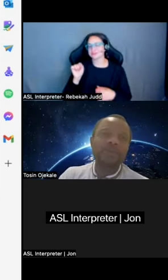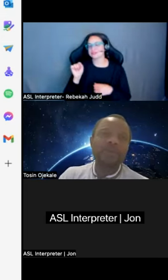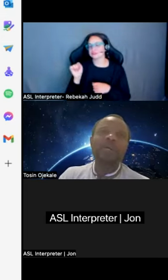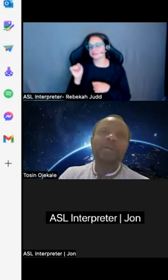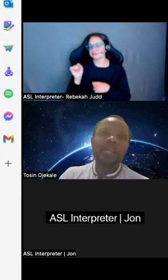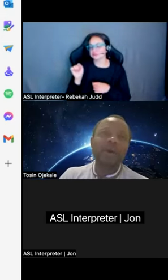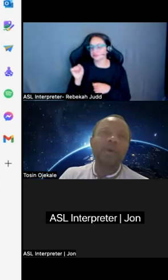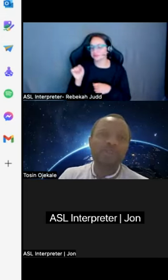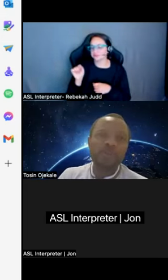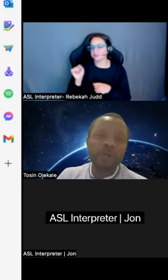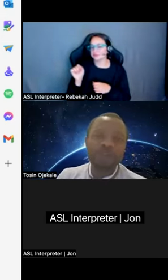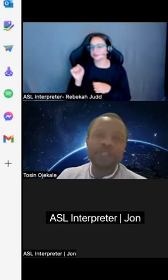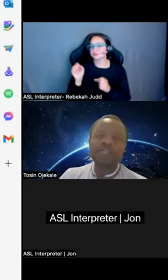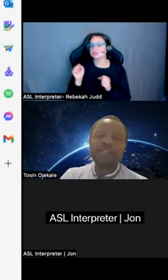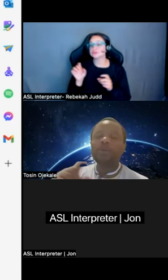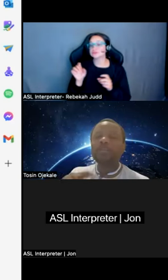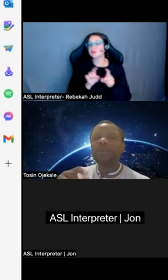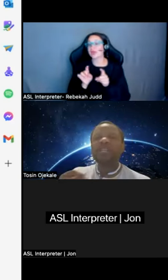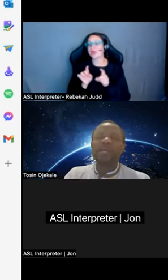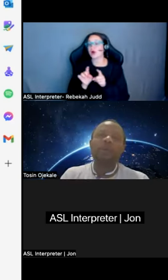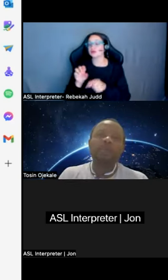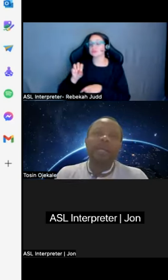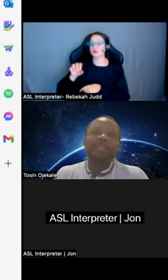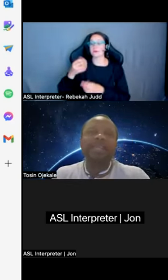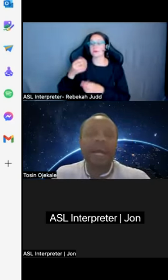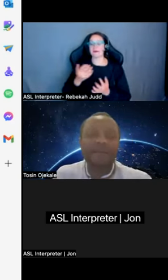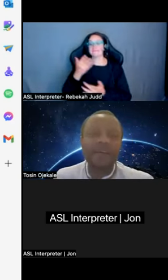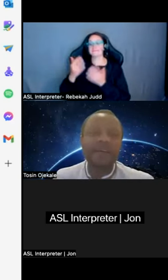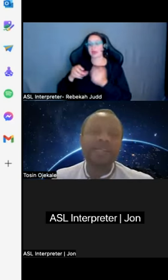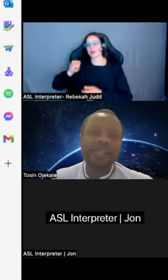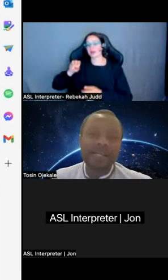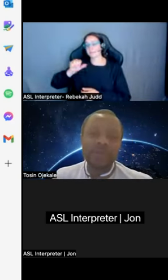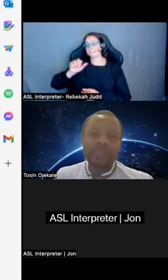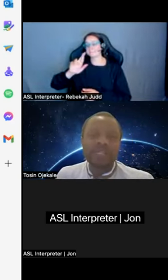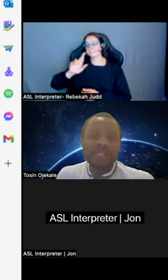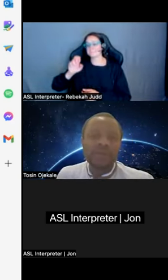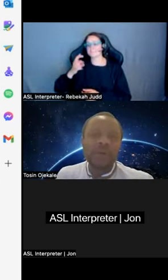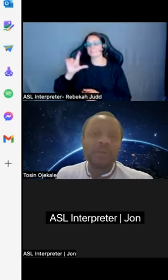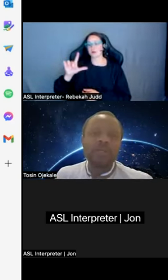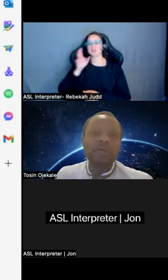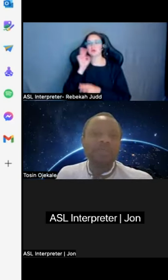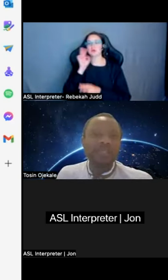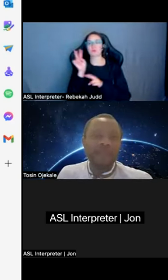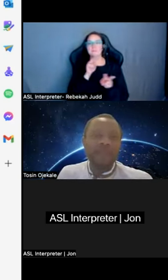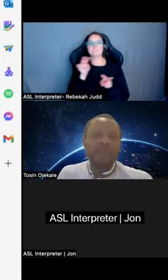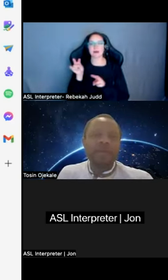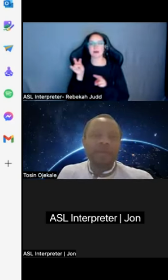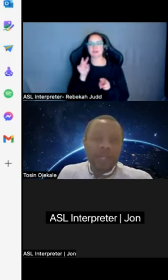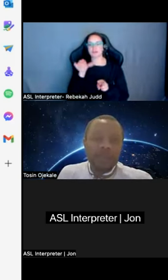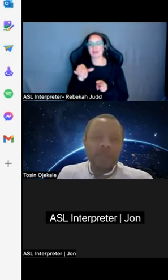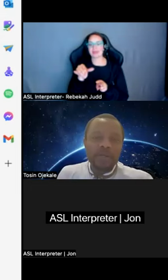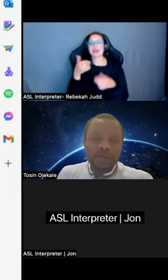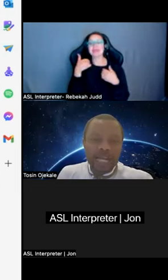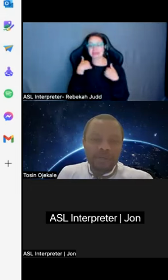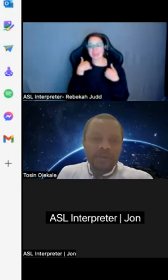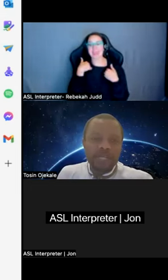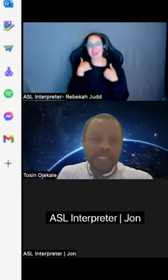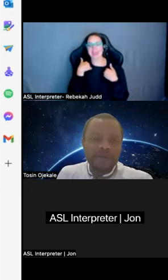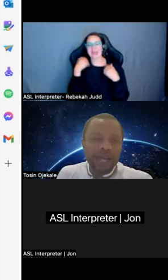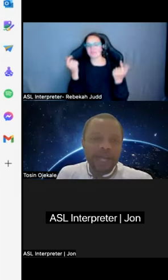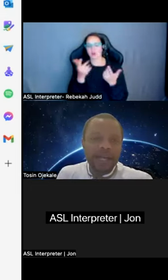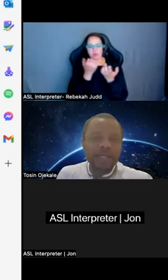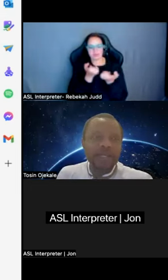alarm. So they are also monitoring it. So most of these equipment, they have sensors installed on them, okay? Because sometimes